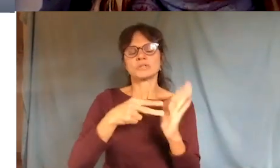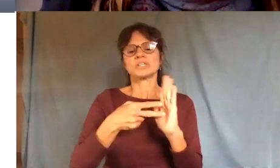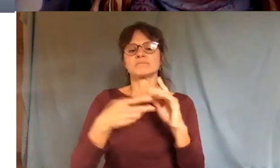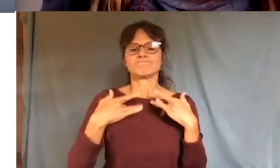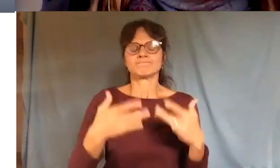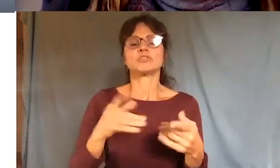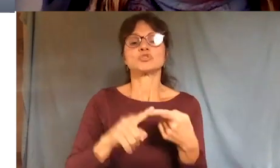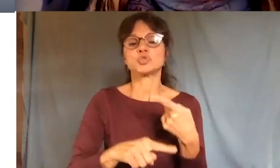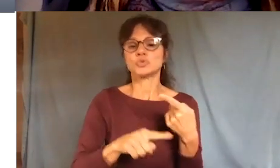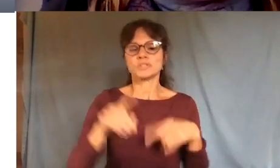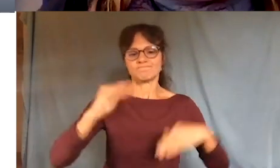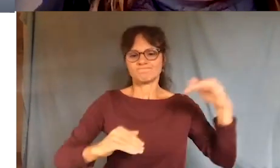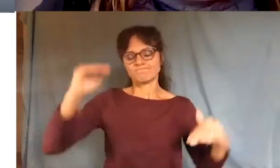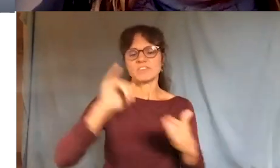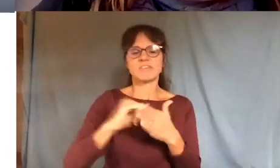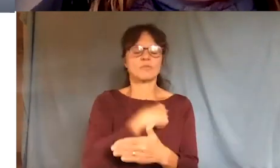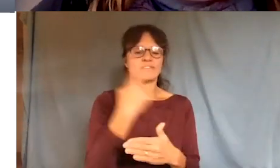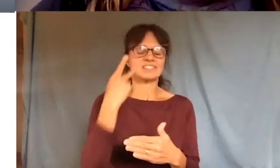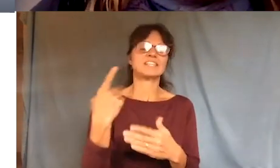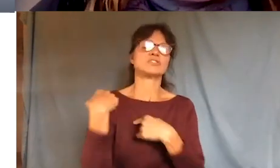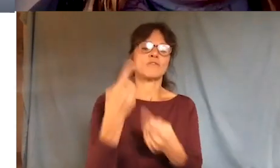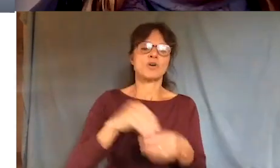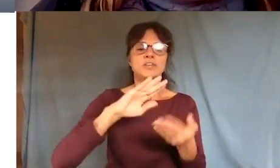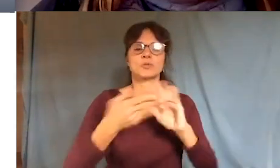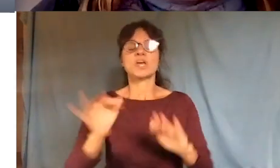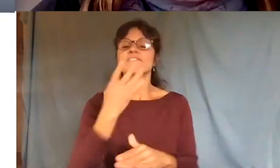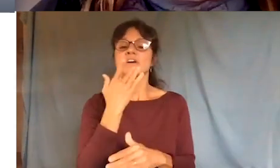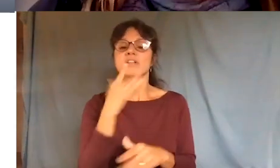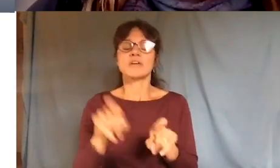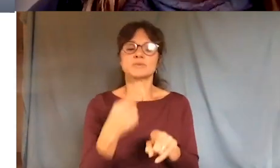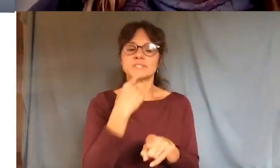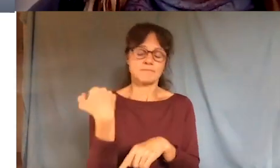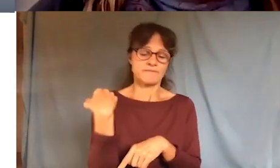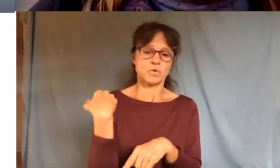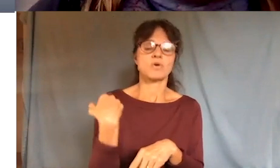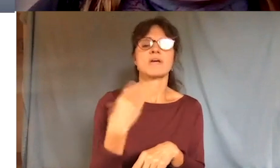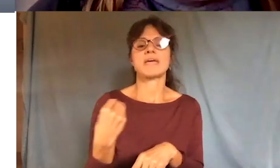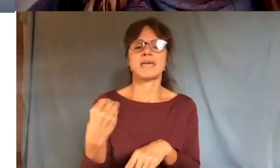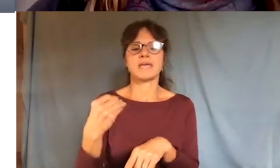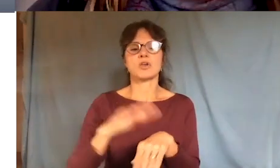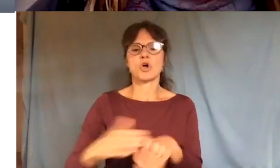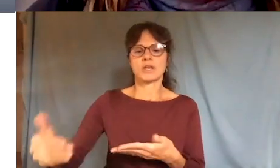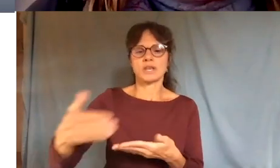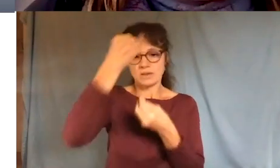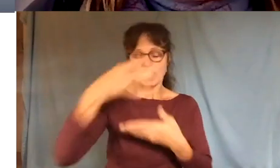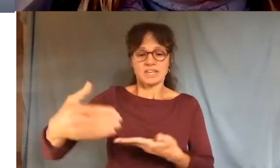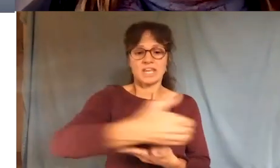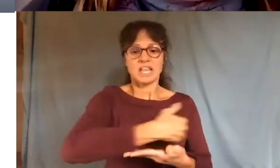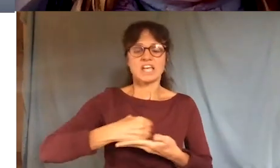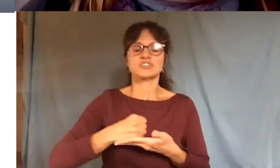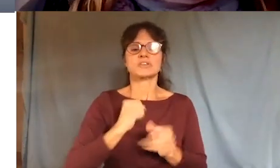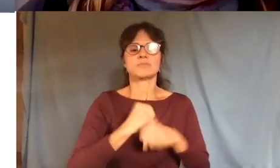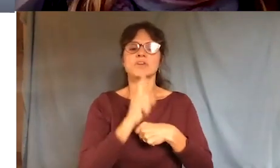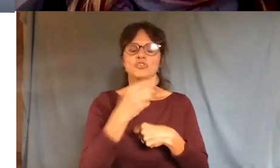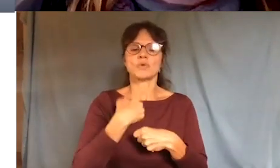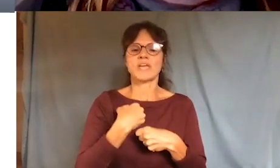the disparities that we've already been seeing in communities of colors, as mentioned earlier, and on data collection to ensure that we have